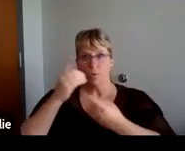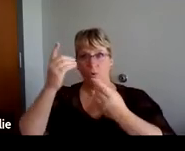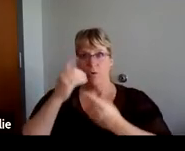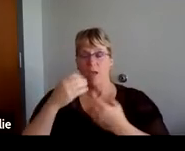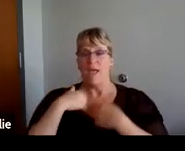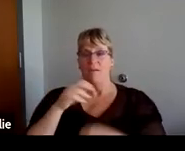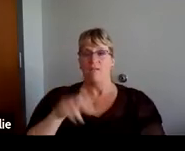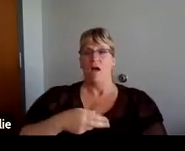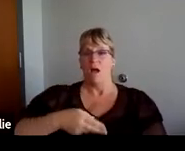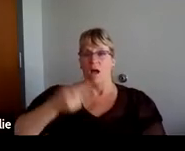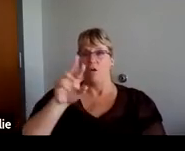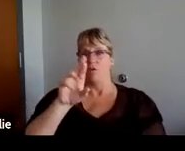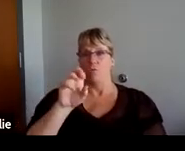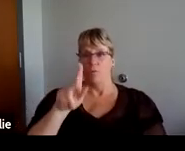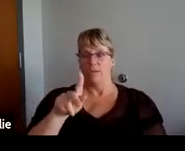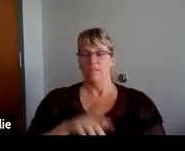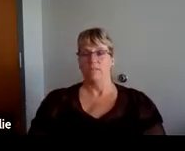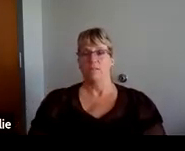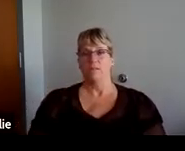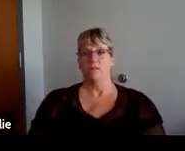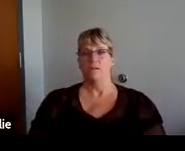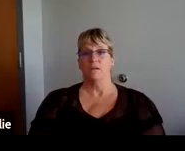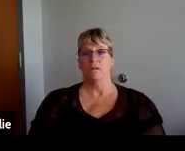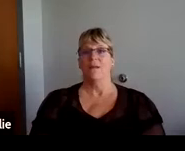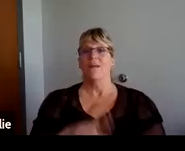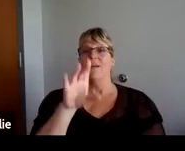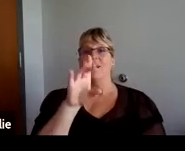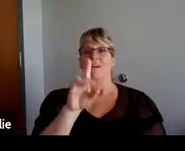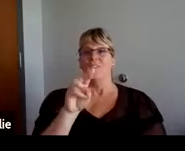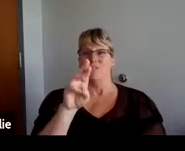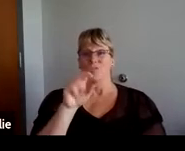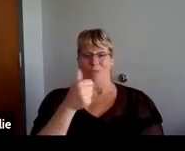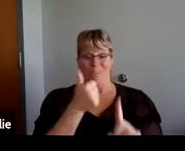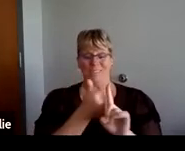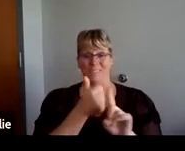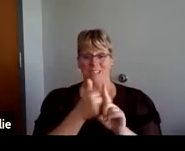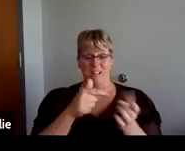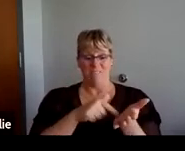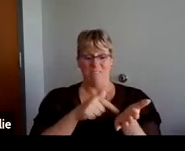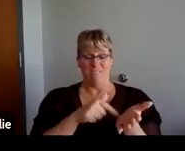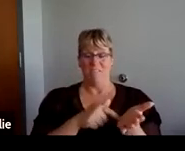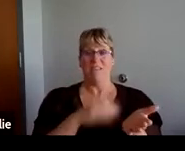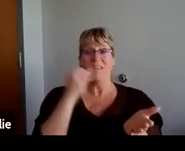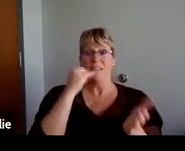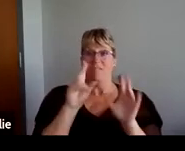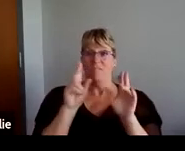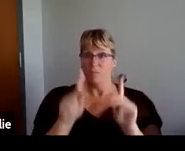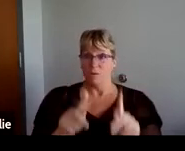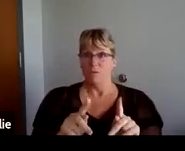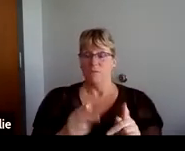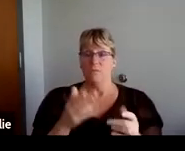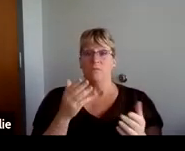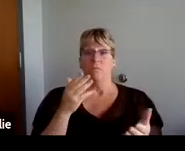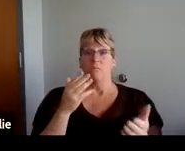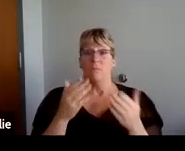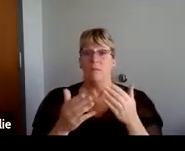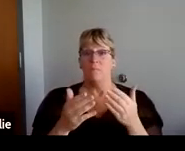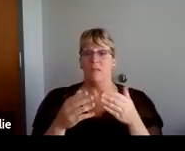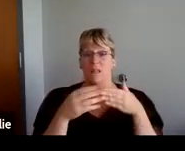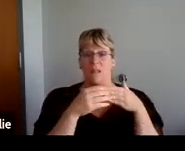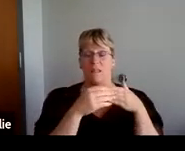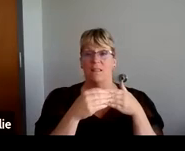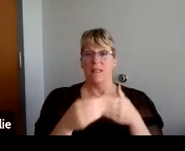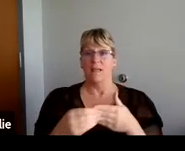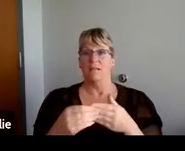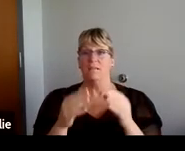higher risk. Then the drug itself determines whether or not the individual may be led into